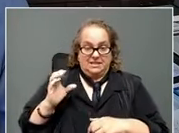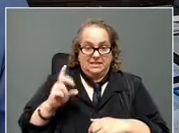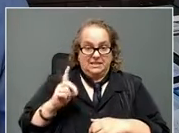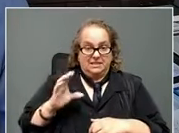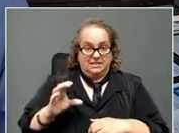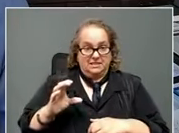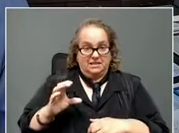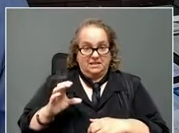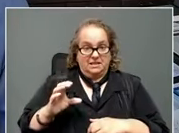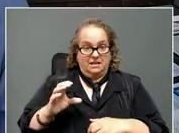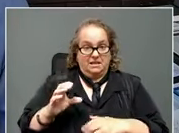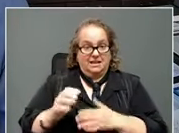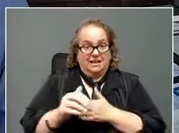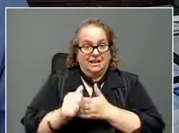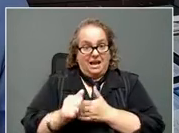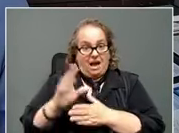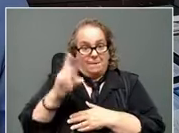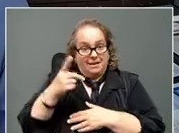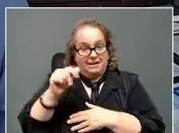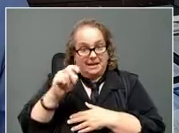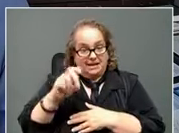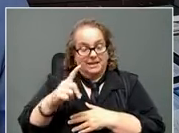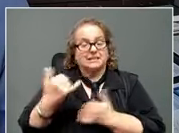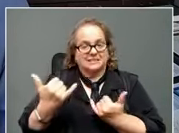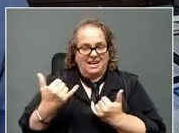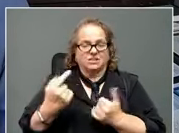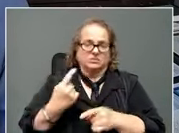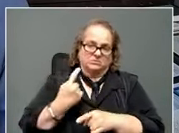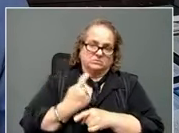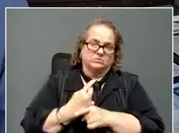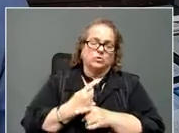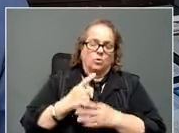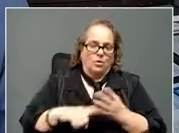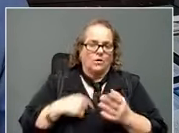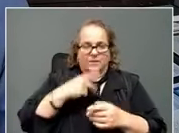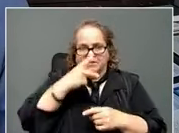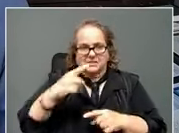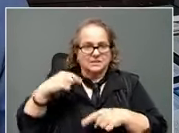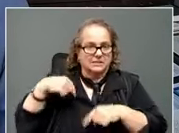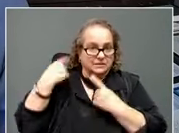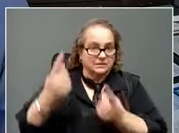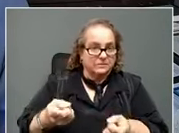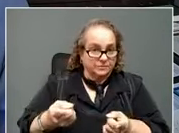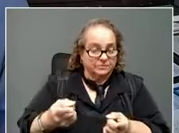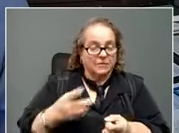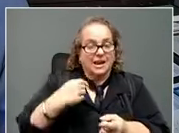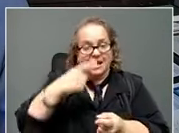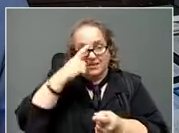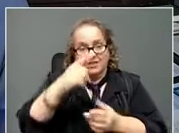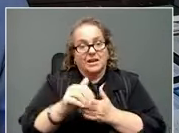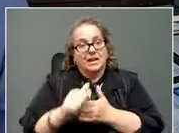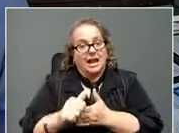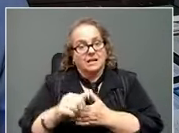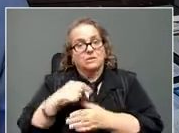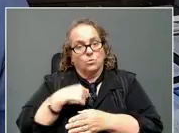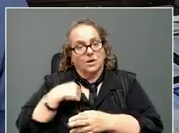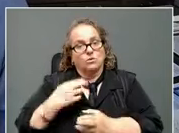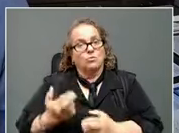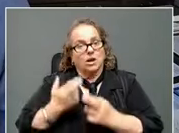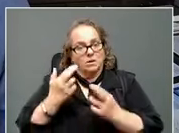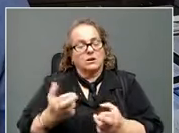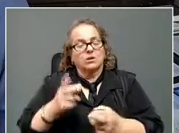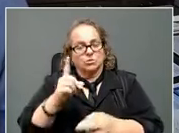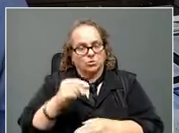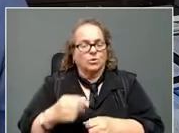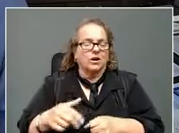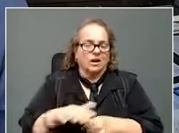is consistent with the journey we've been on for quite a while now. And I think that the guidelines that we have recommended adequately cover those